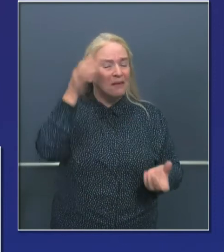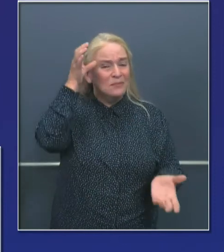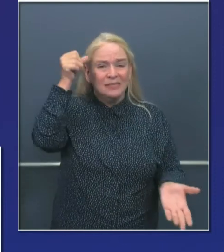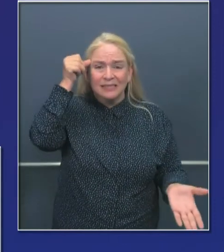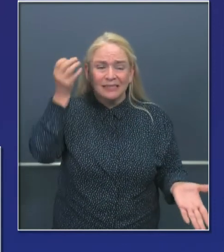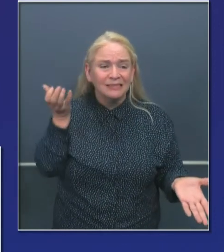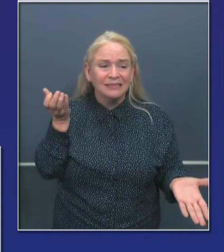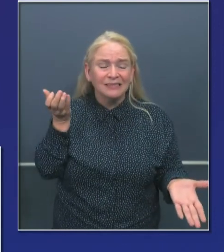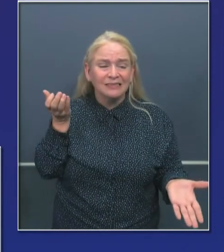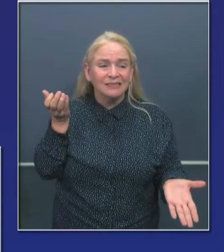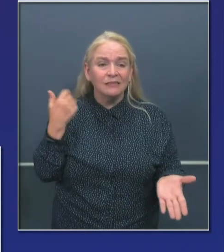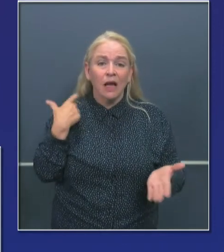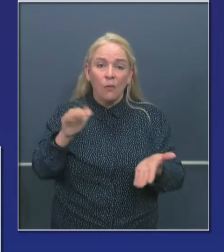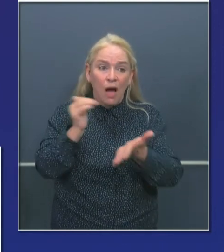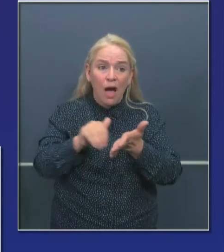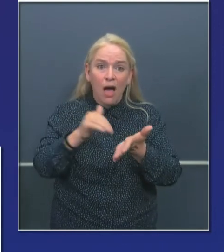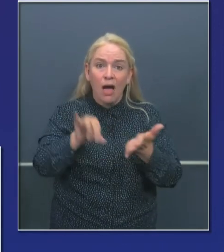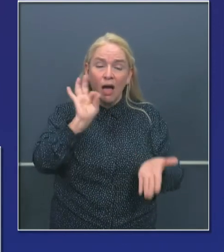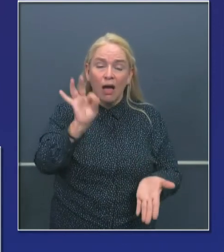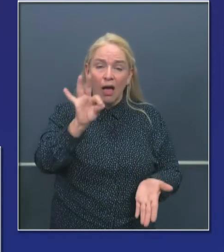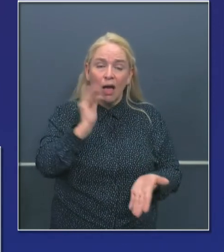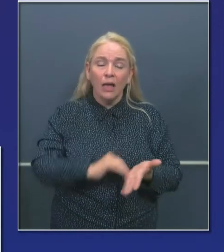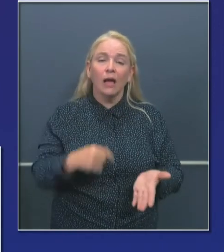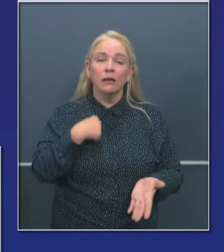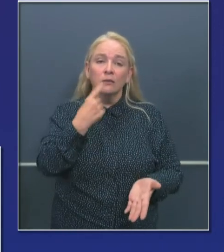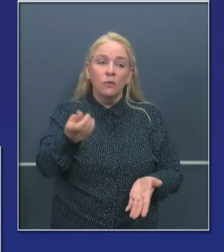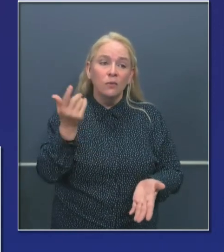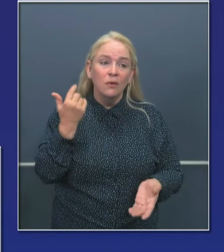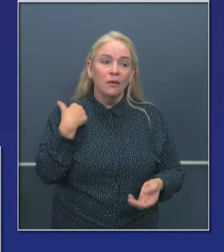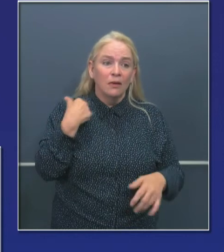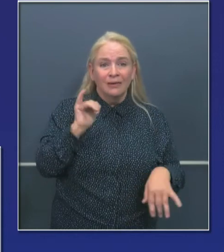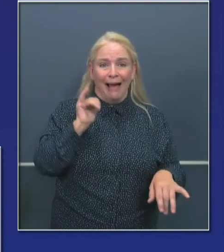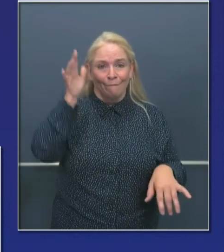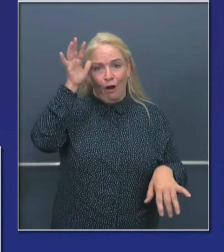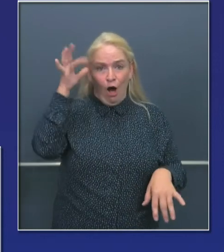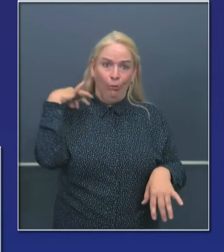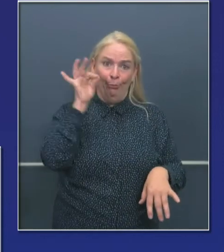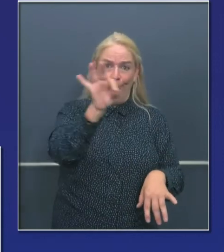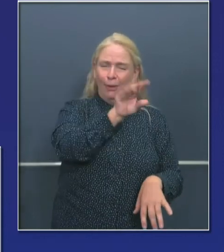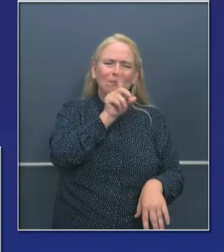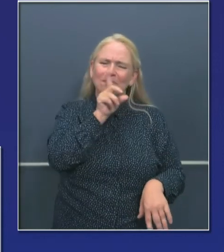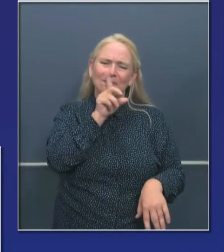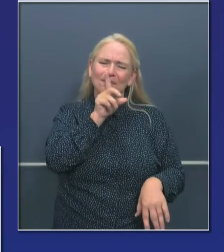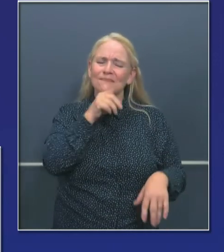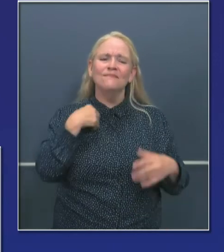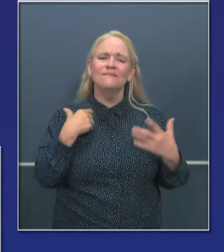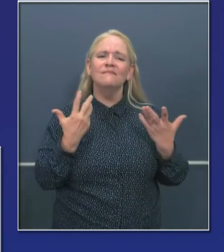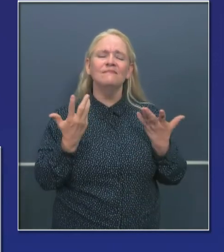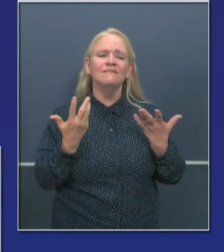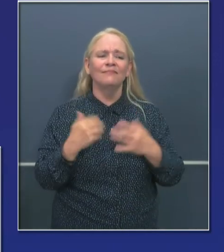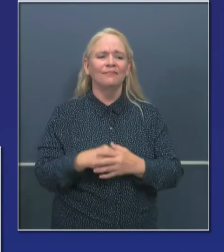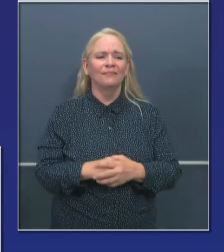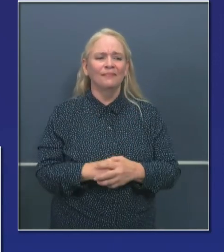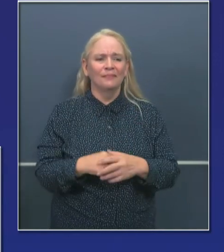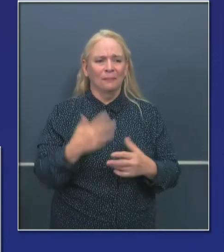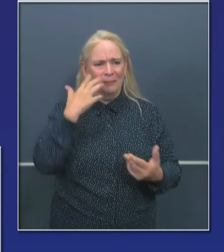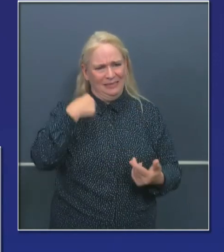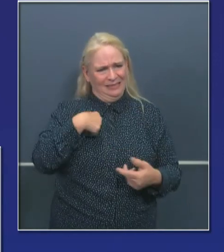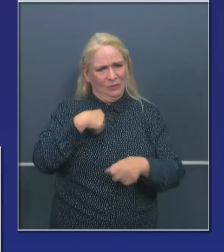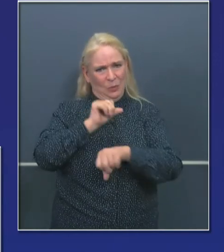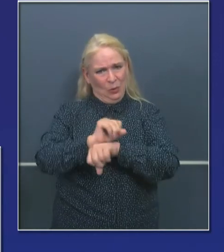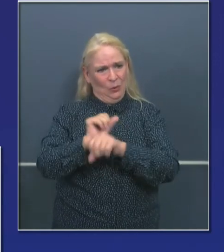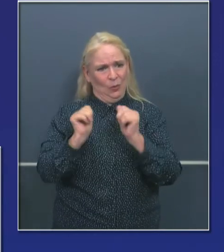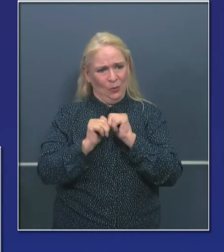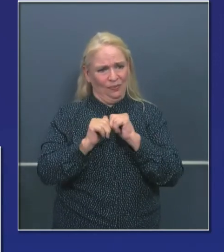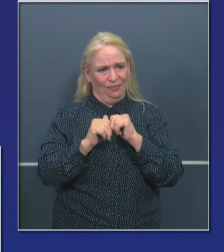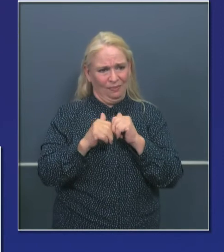be patronizing or paternalistic about all of this. I'm just working with local health officials, dealing with the